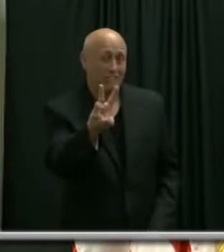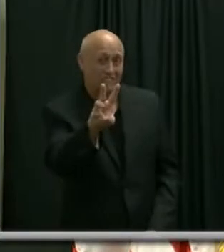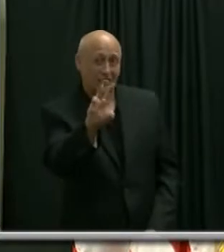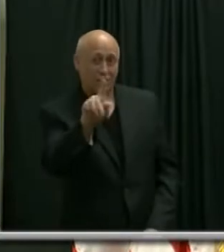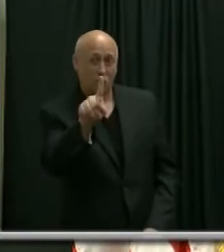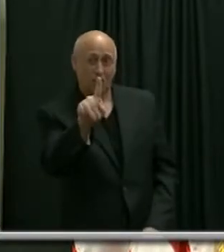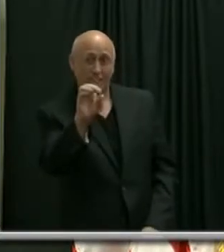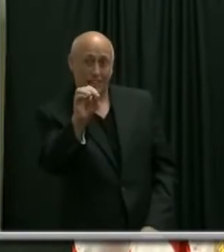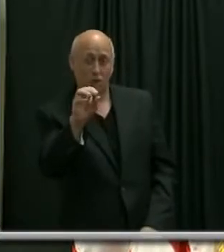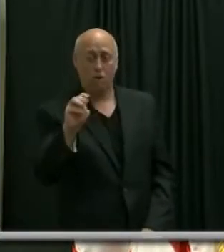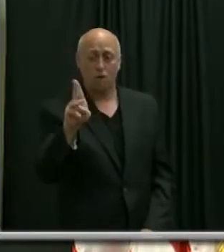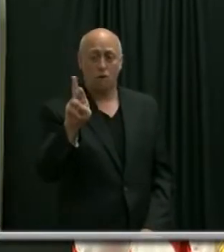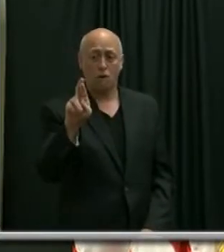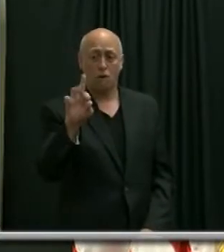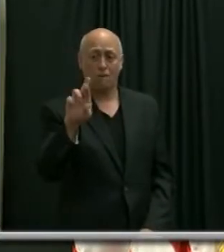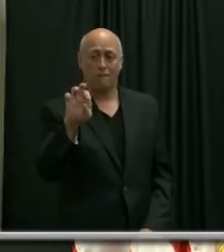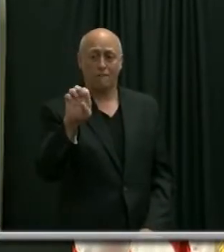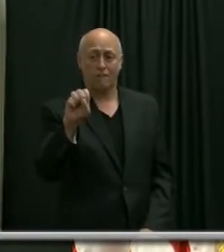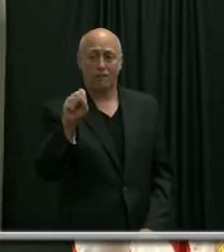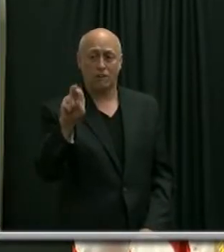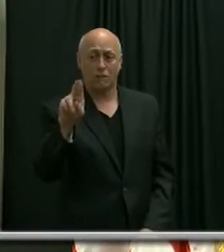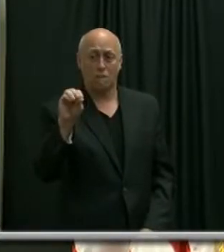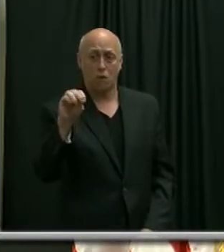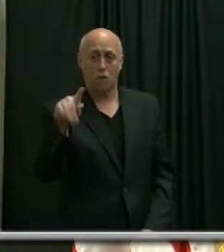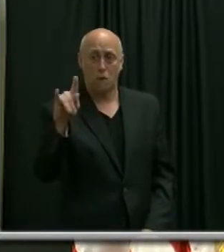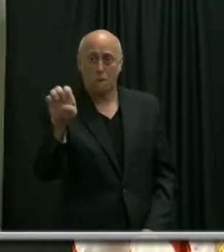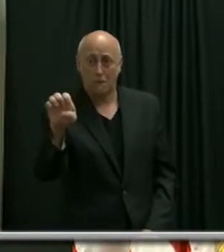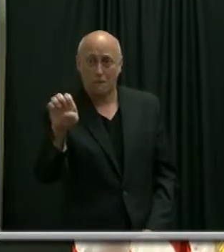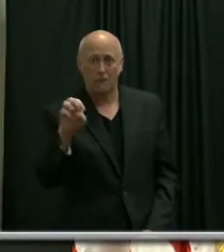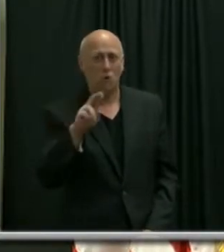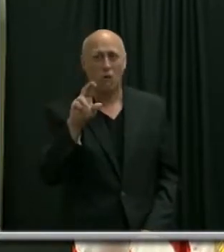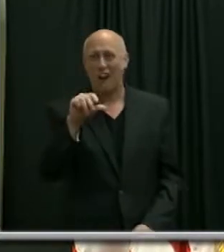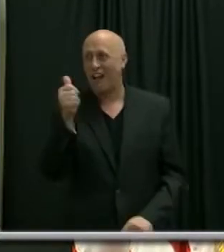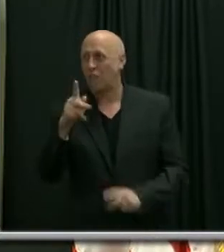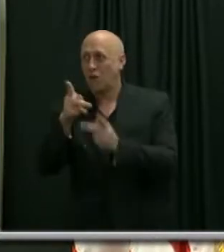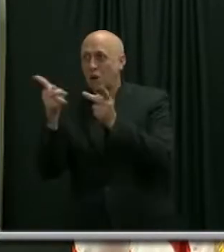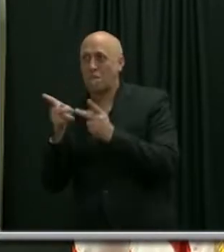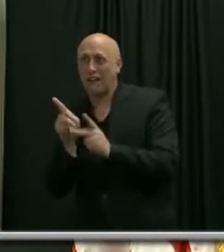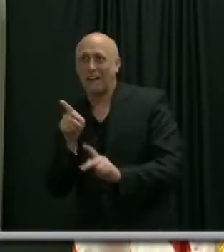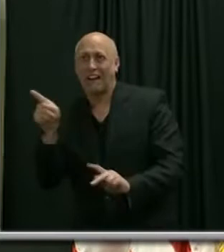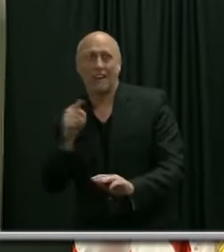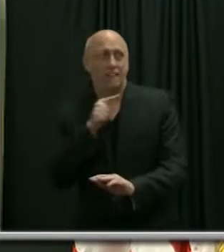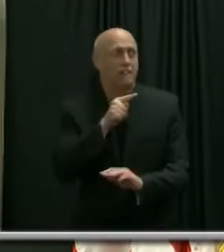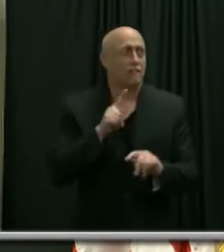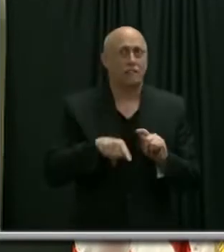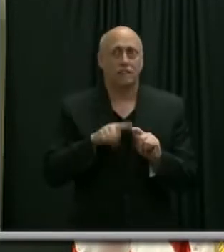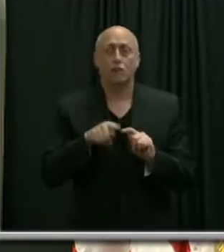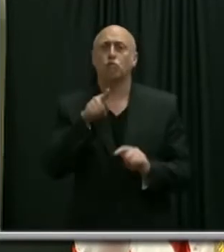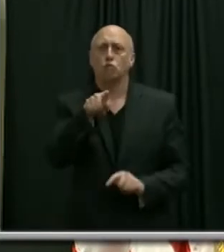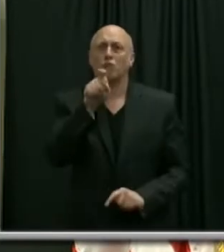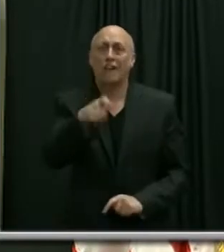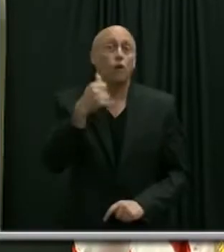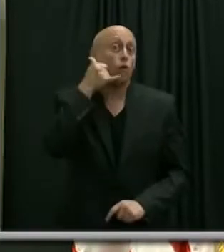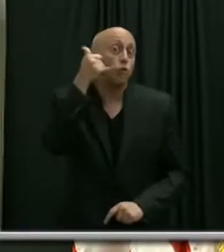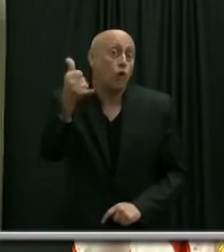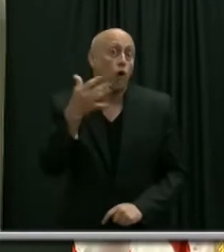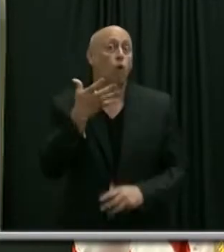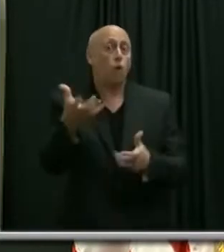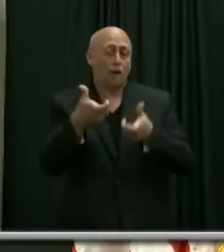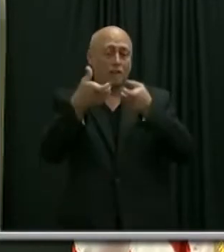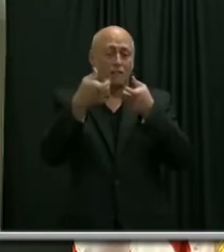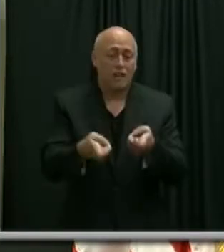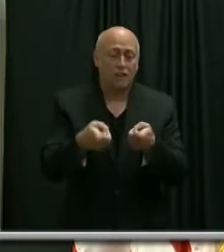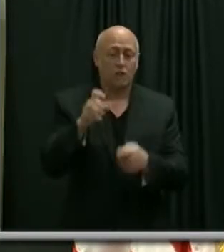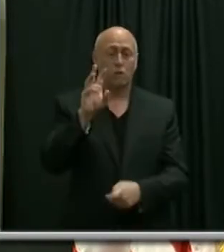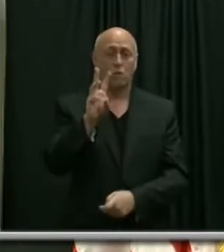Murfreesboro Pike or other helpful service providers in the community, you can call or text the YWCA's Crisis